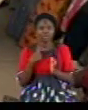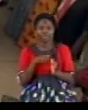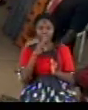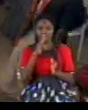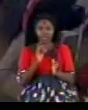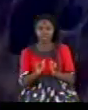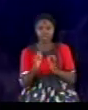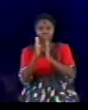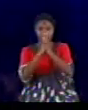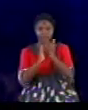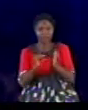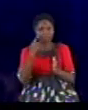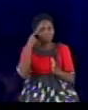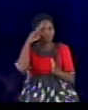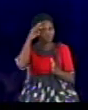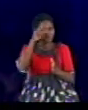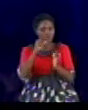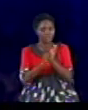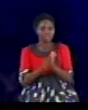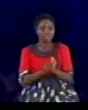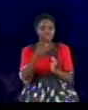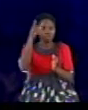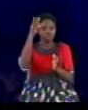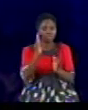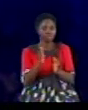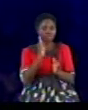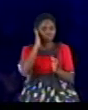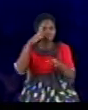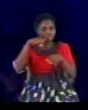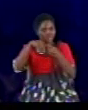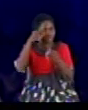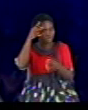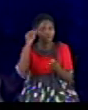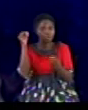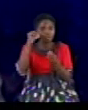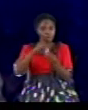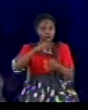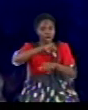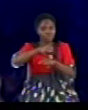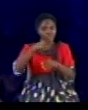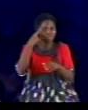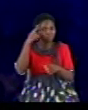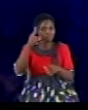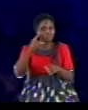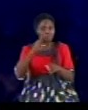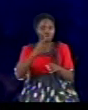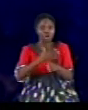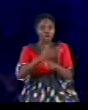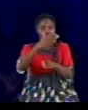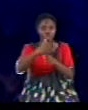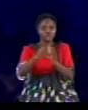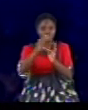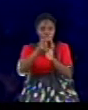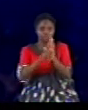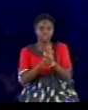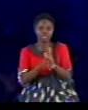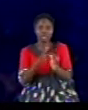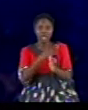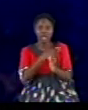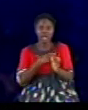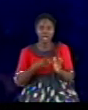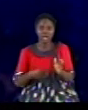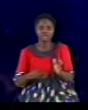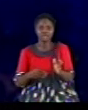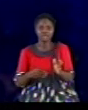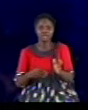him that God will give him more anointing for accomplishment and